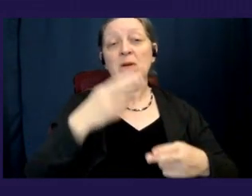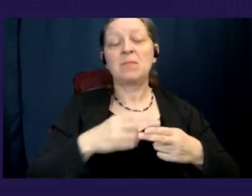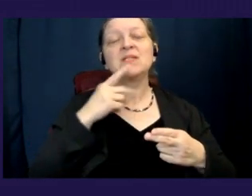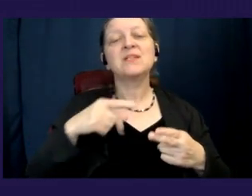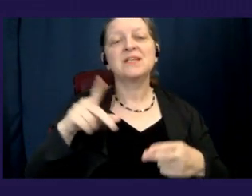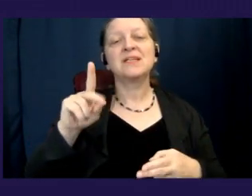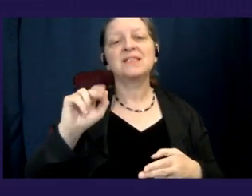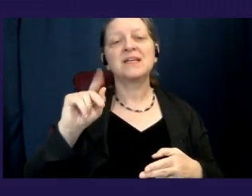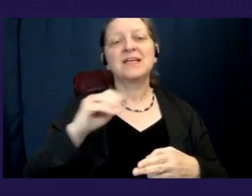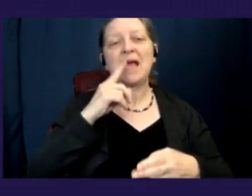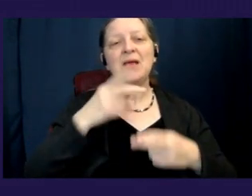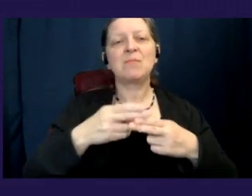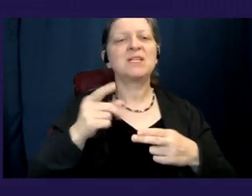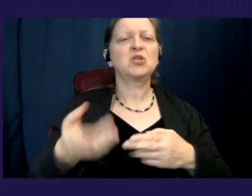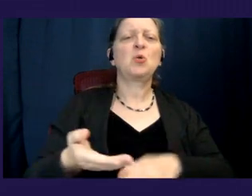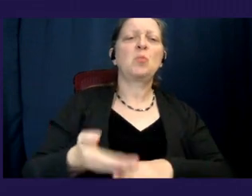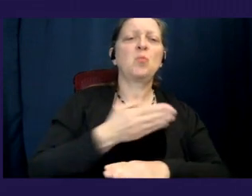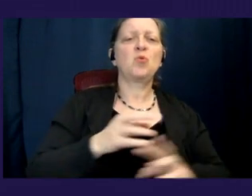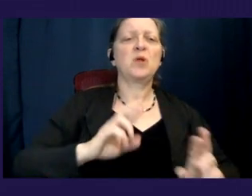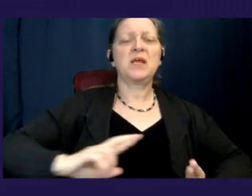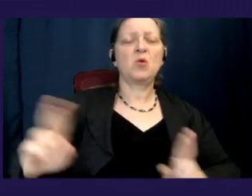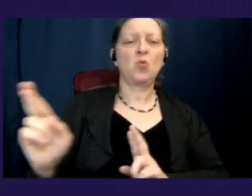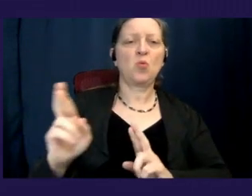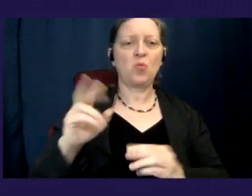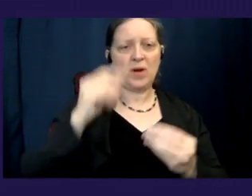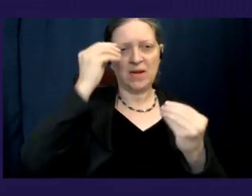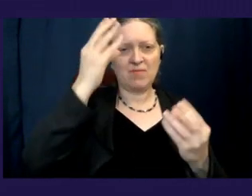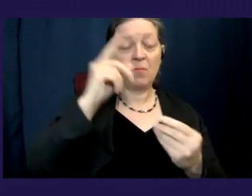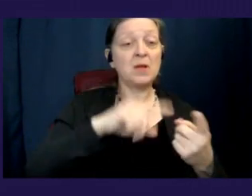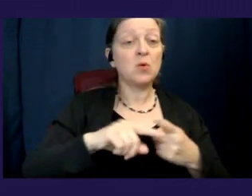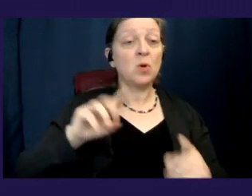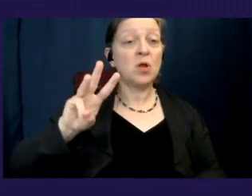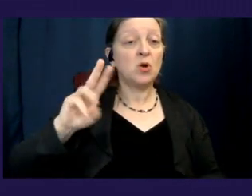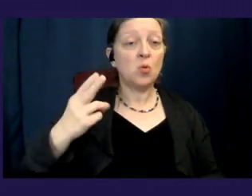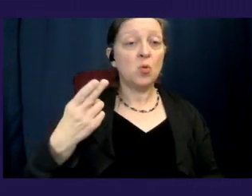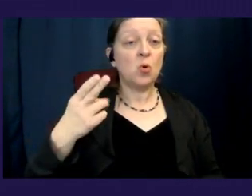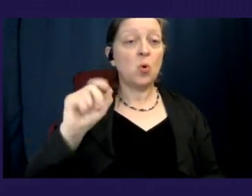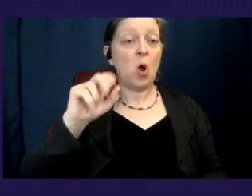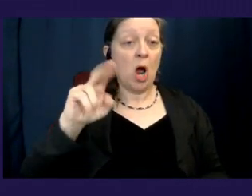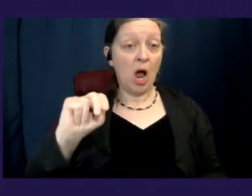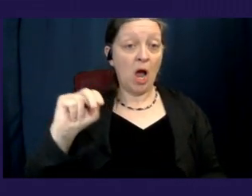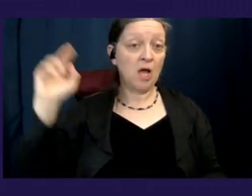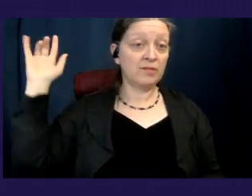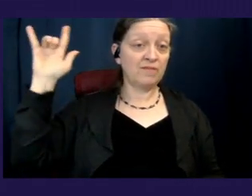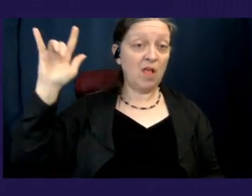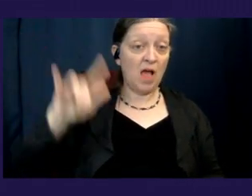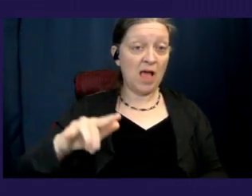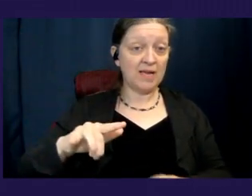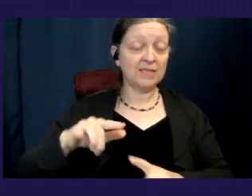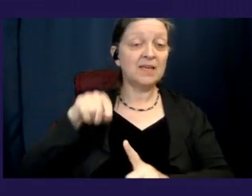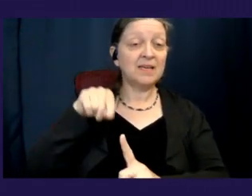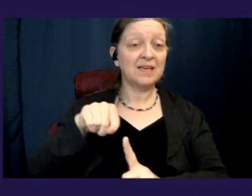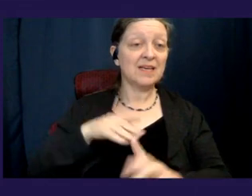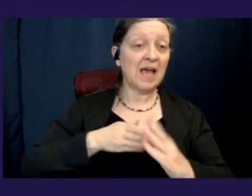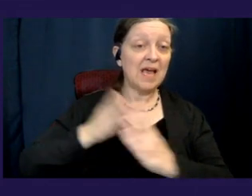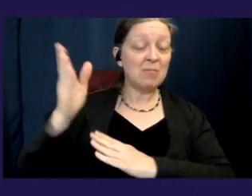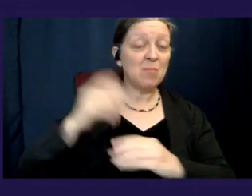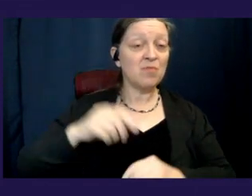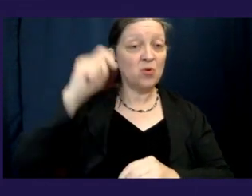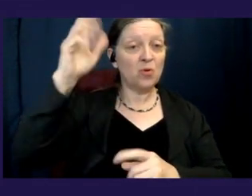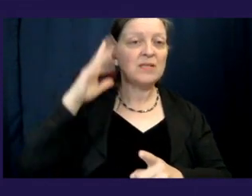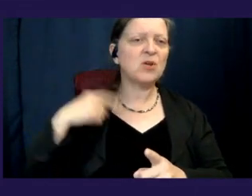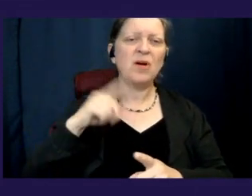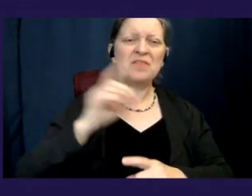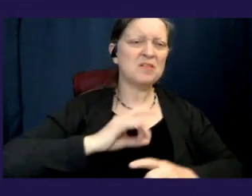to go. You know, when the Wuhan flight came through Alaska, you know, we prepared three press releases, like, this was a complete disaster, this went okay, or this went really